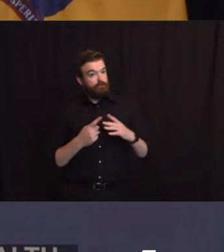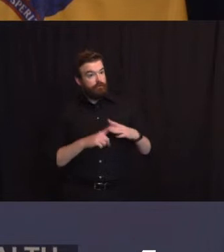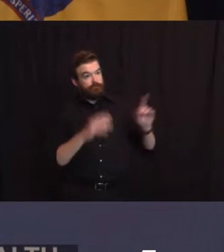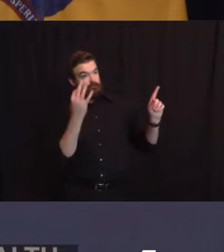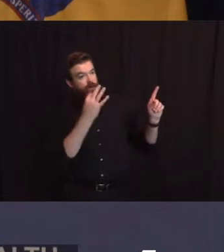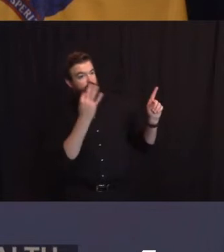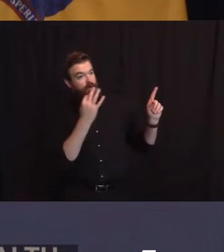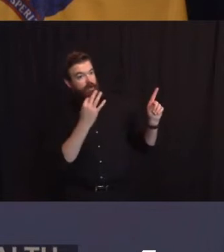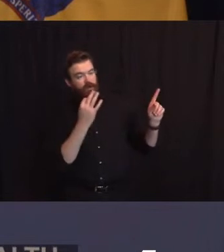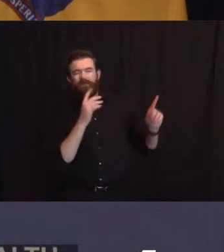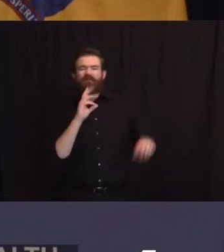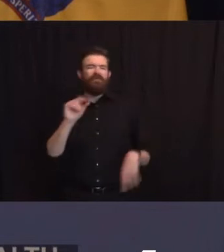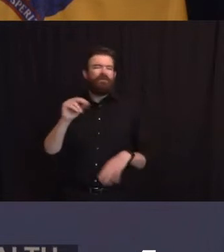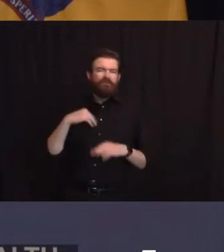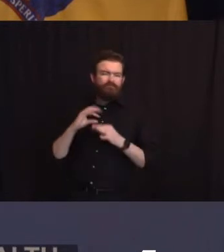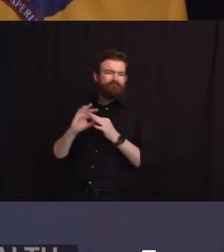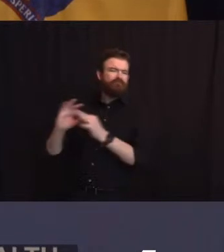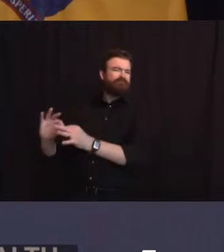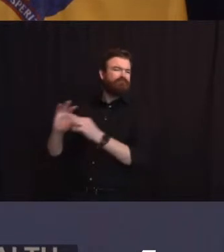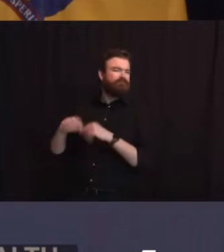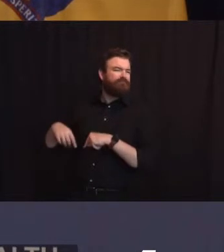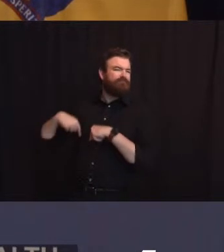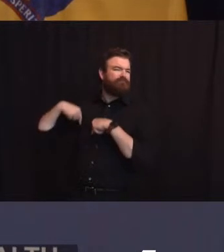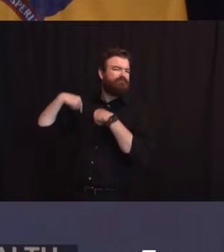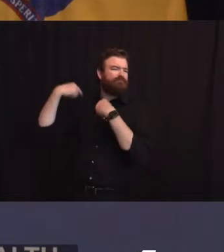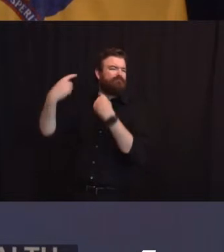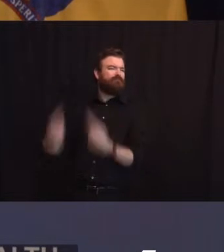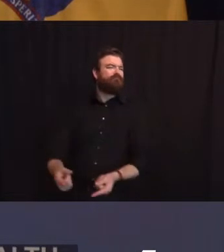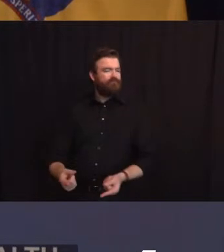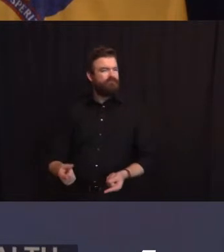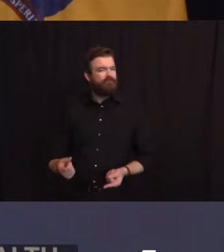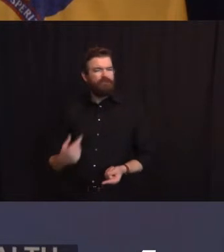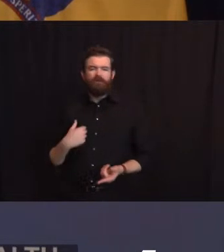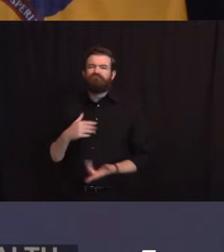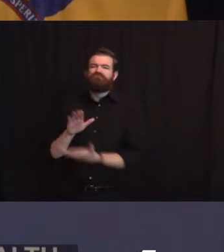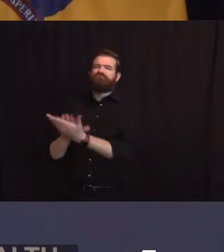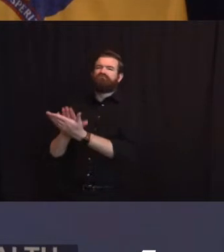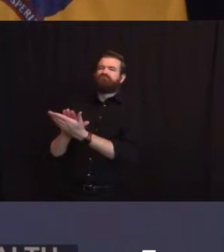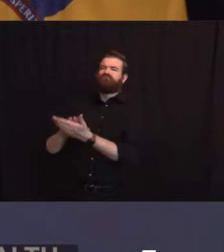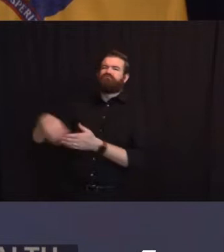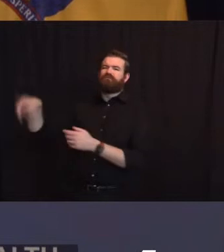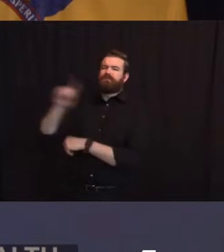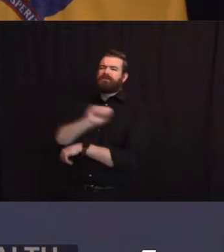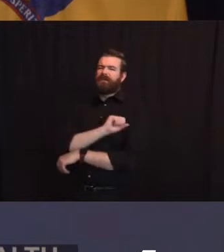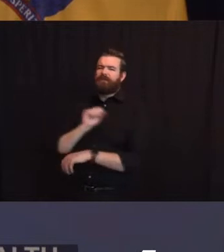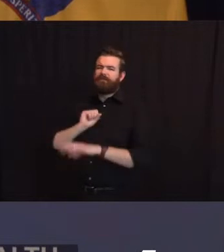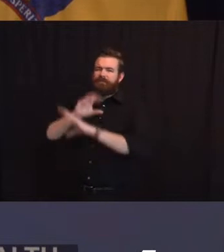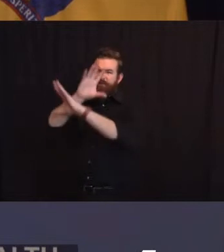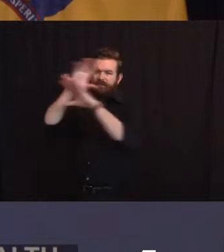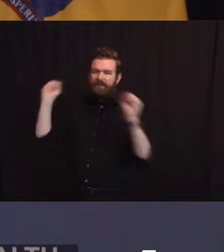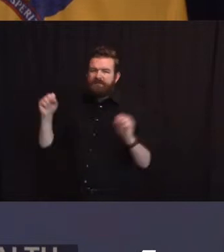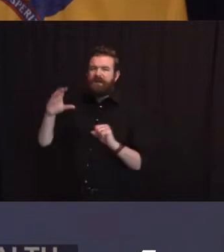really good spirit of cooperation. I want to give the Senate President and the Speaker a big shout out and their teams.